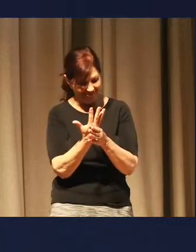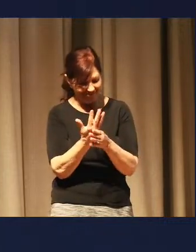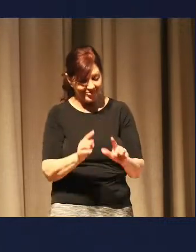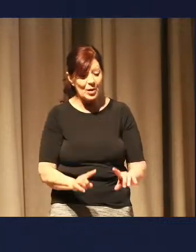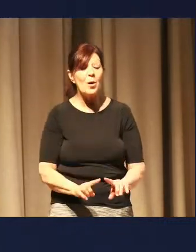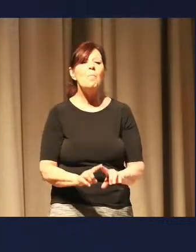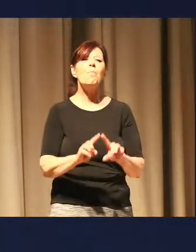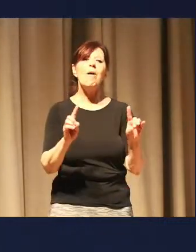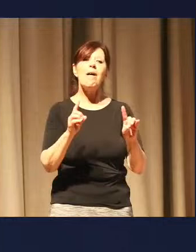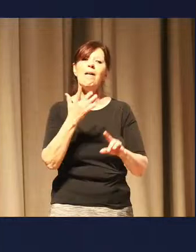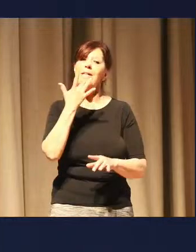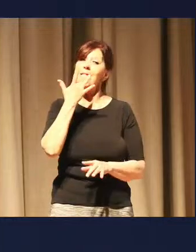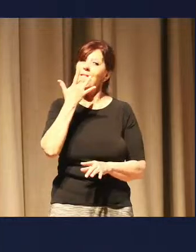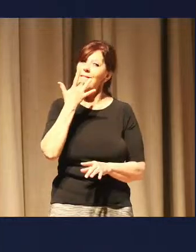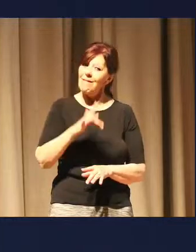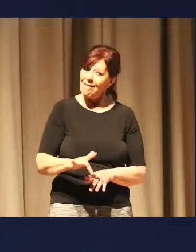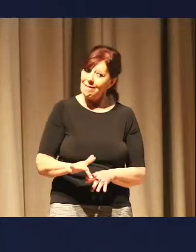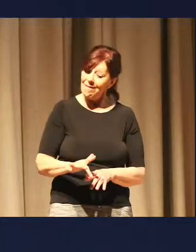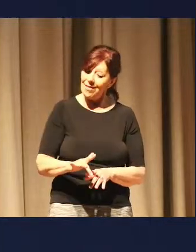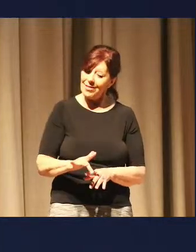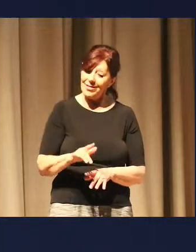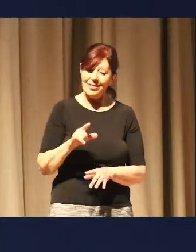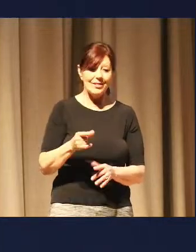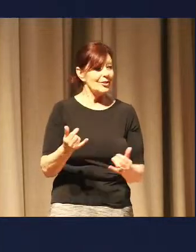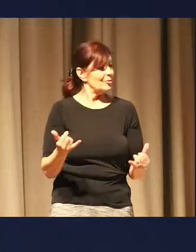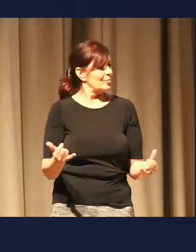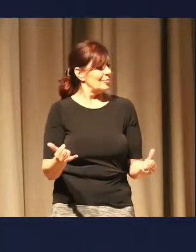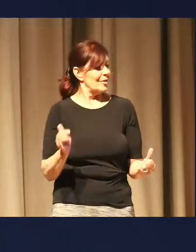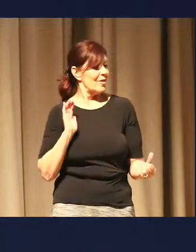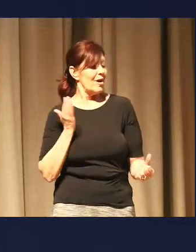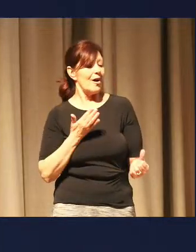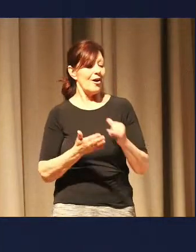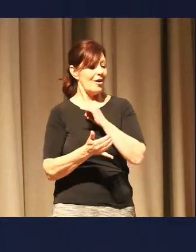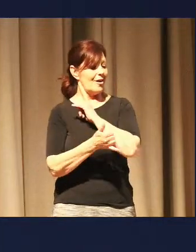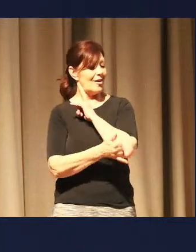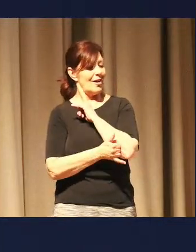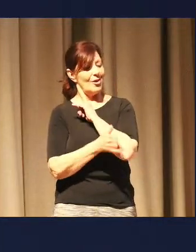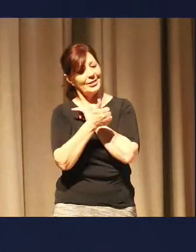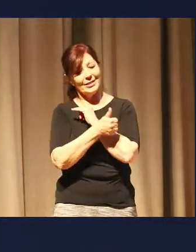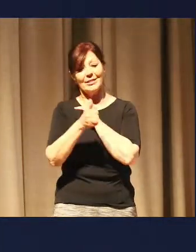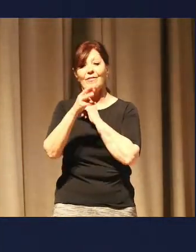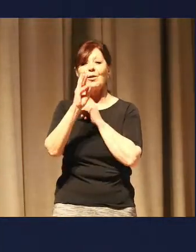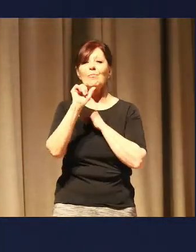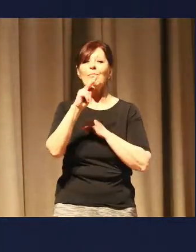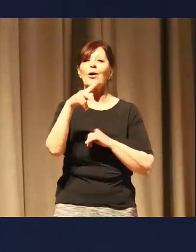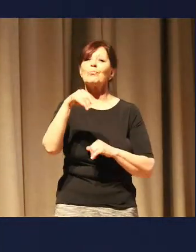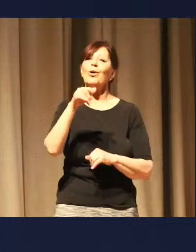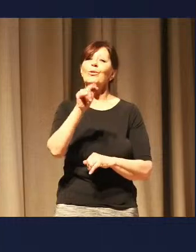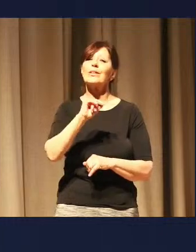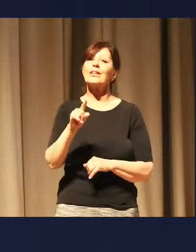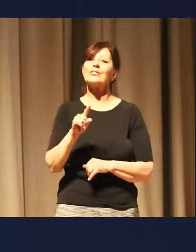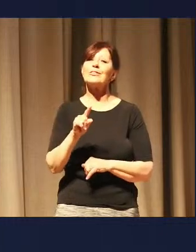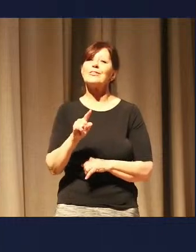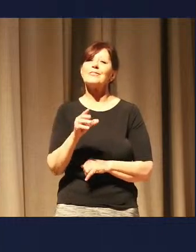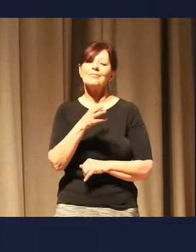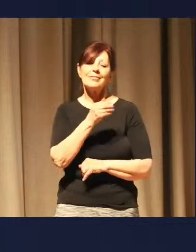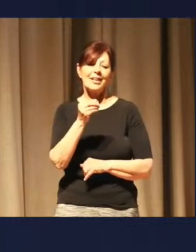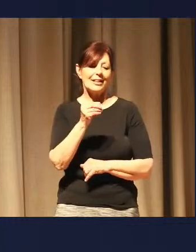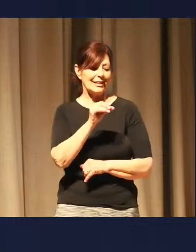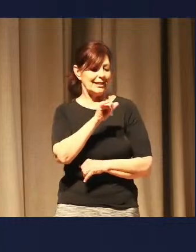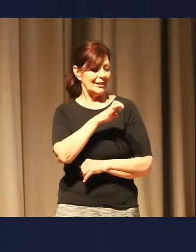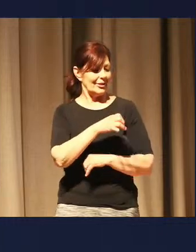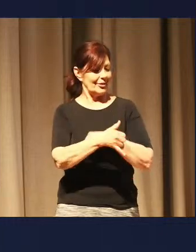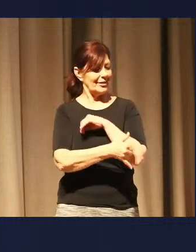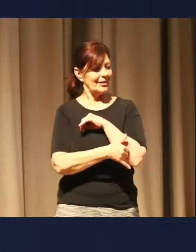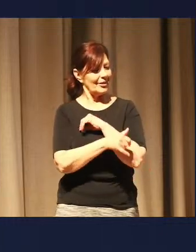but fortunately, in the presence of our county executive, Mark Poloncarz, and the Erie County